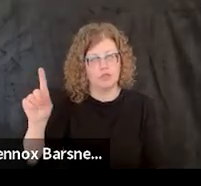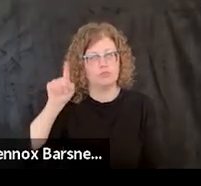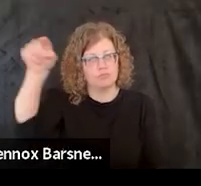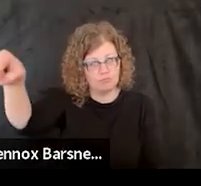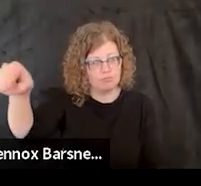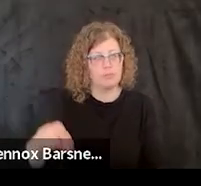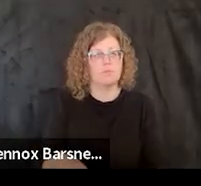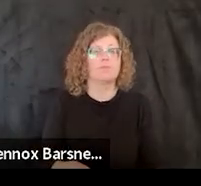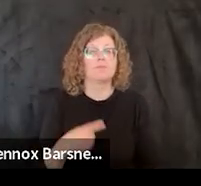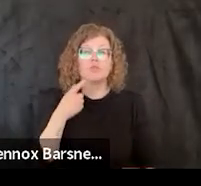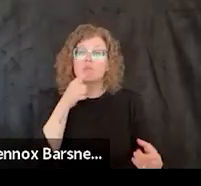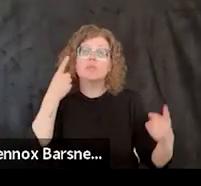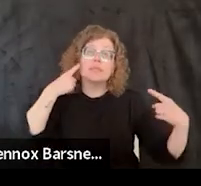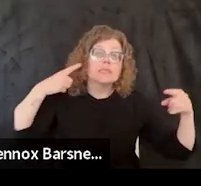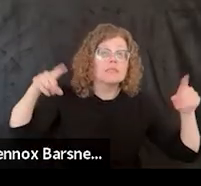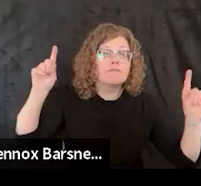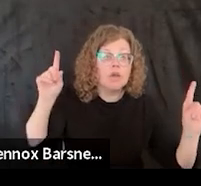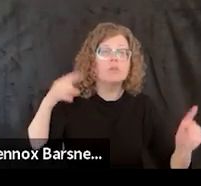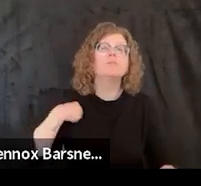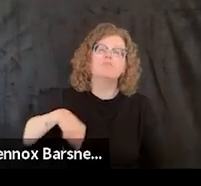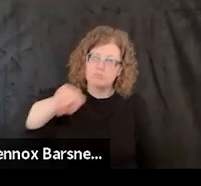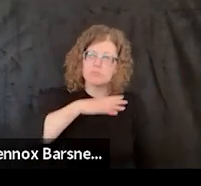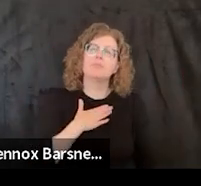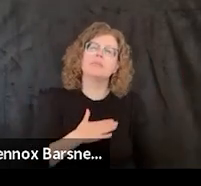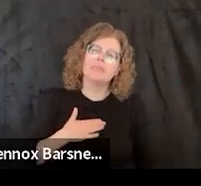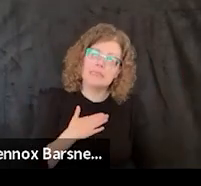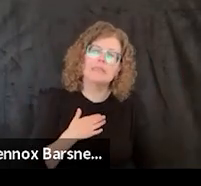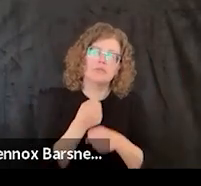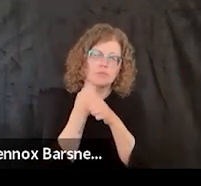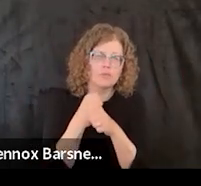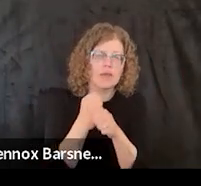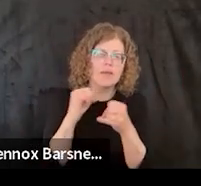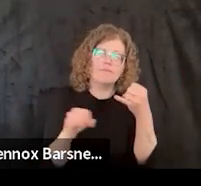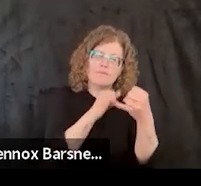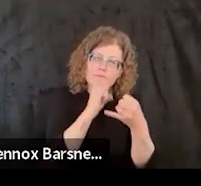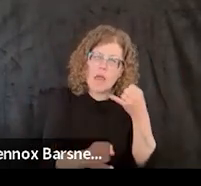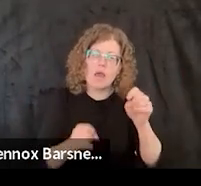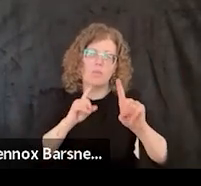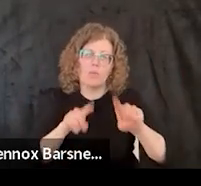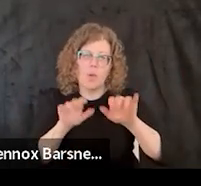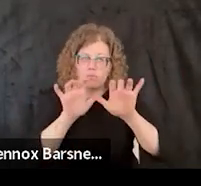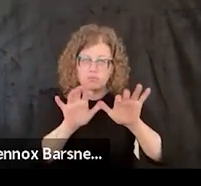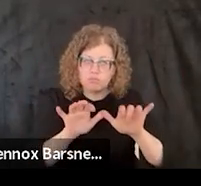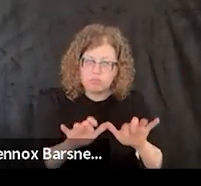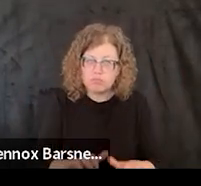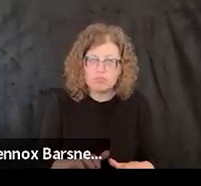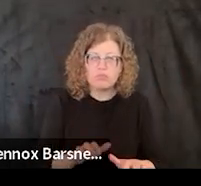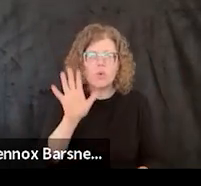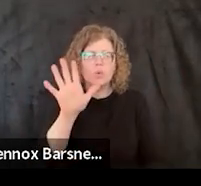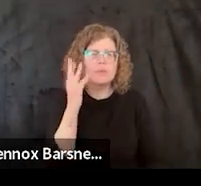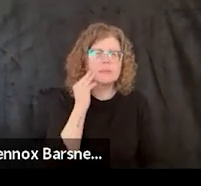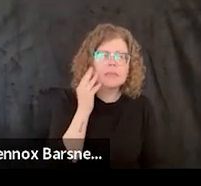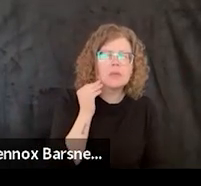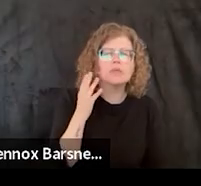to complete a brief final report to share an update on their completed activities, any learnings, and how the